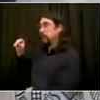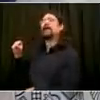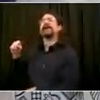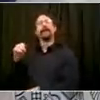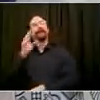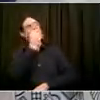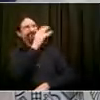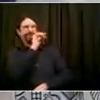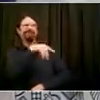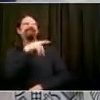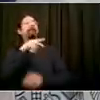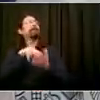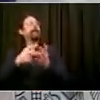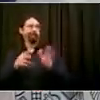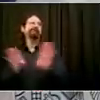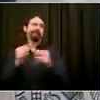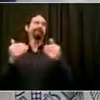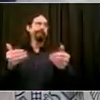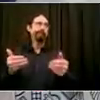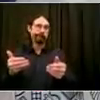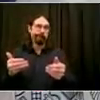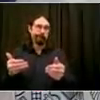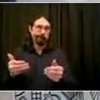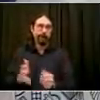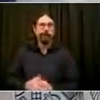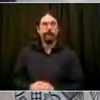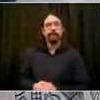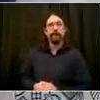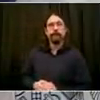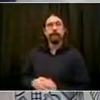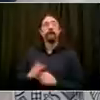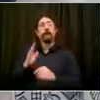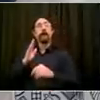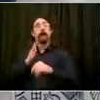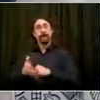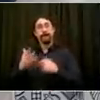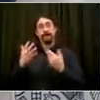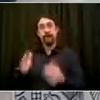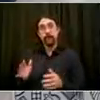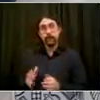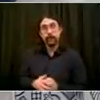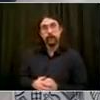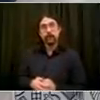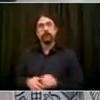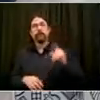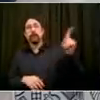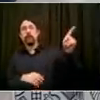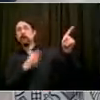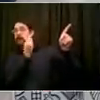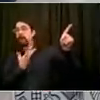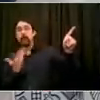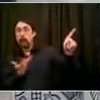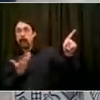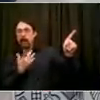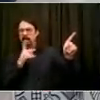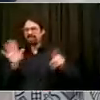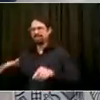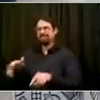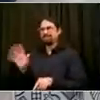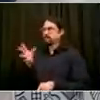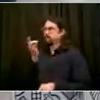moving in that direction and essentially a given that New York City would end up in the orange zone and that we all